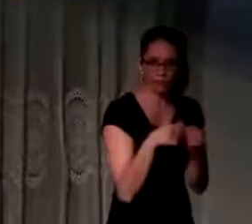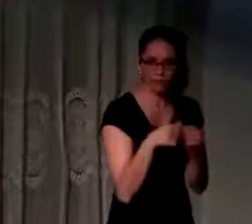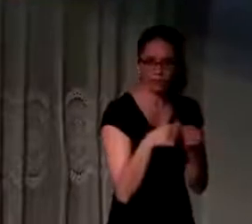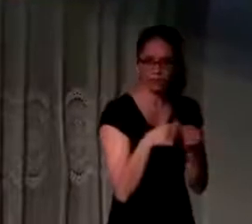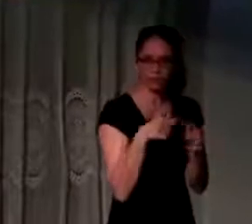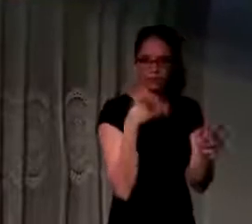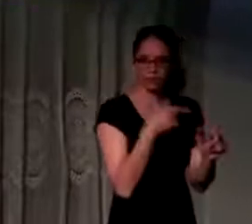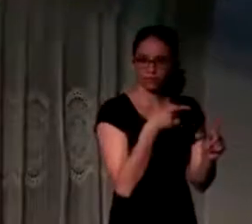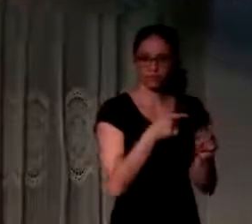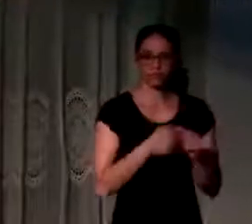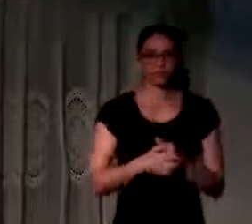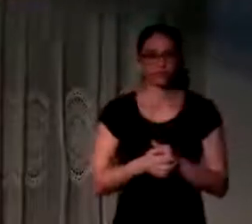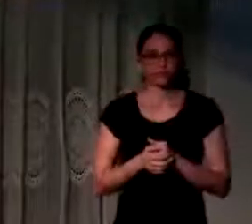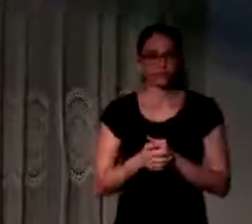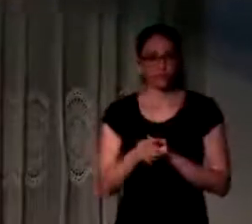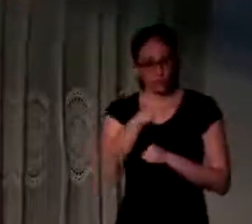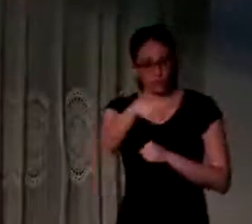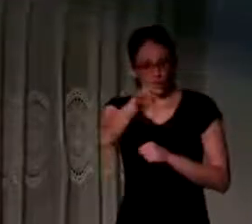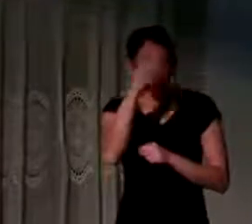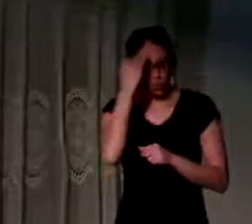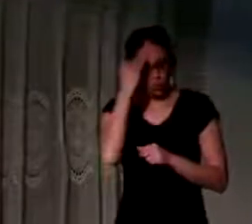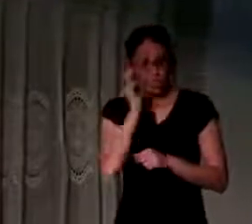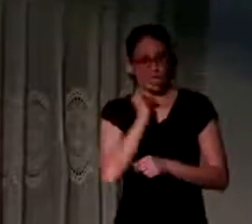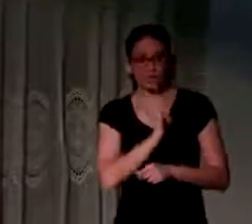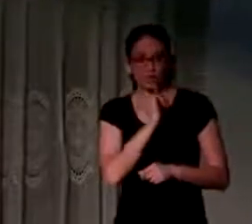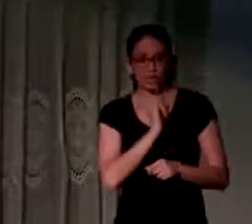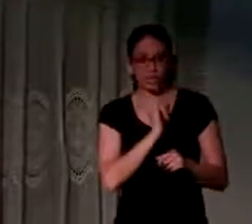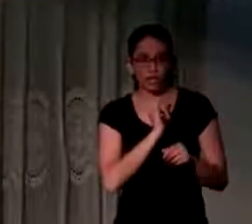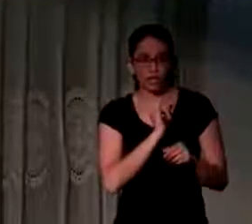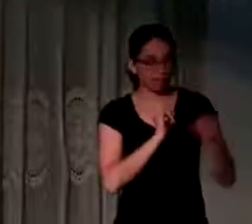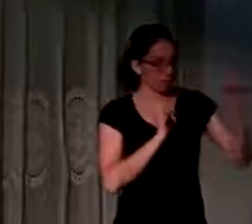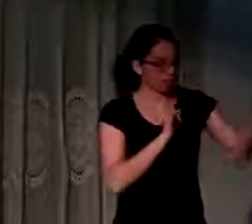You know how far away we are from Israel?